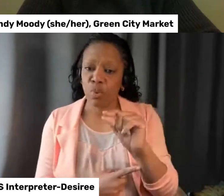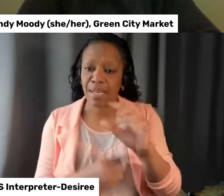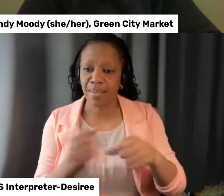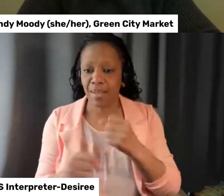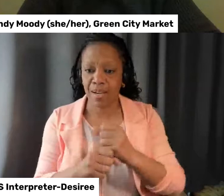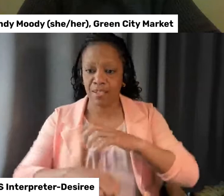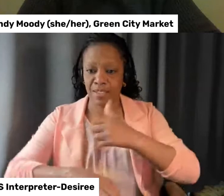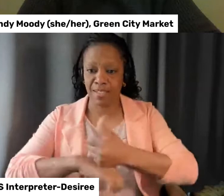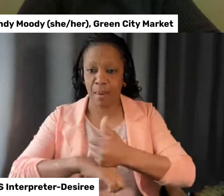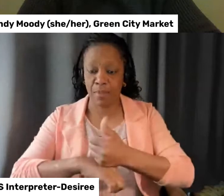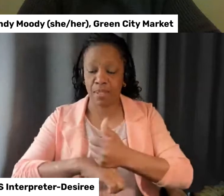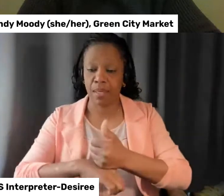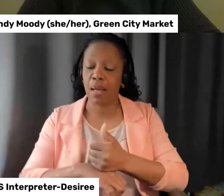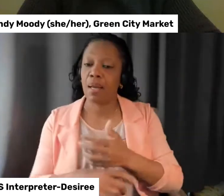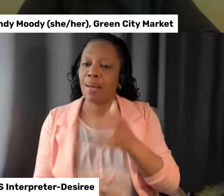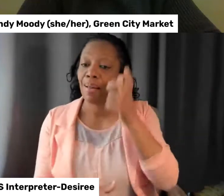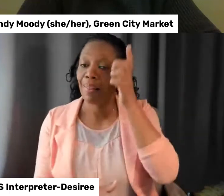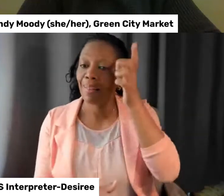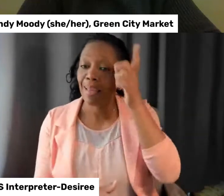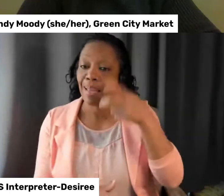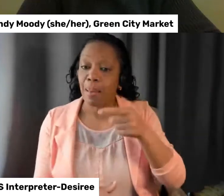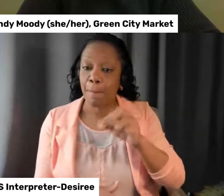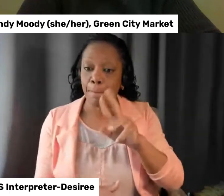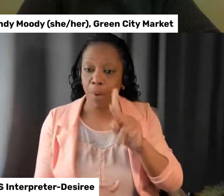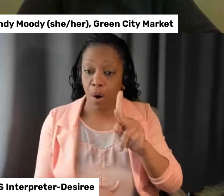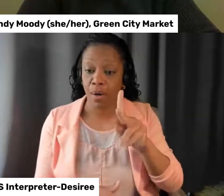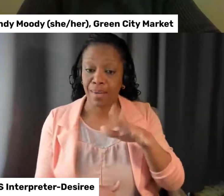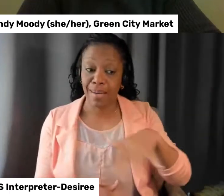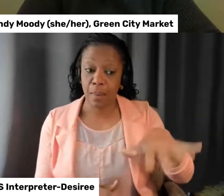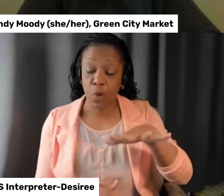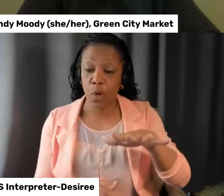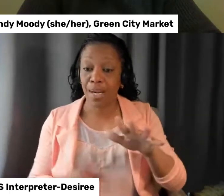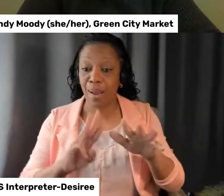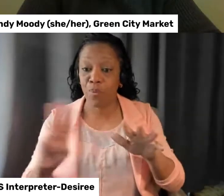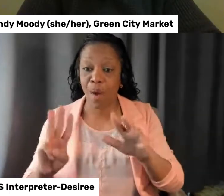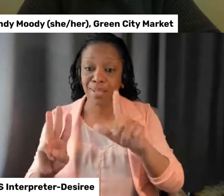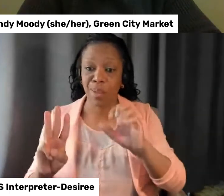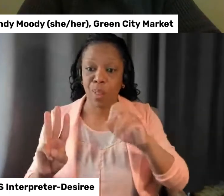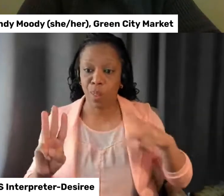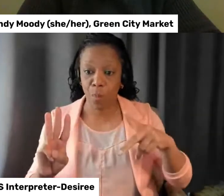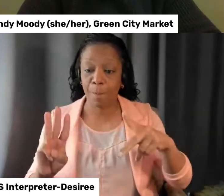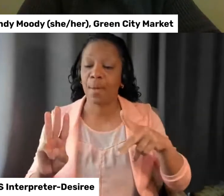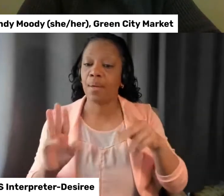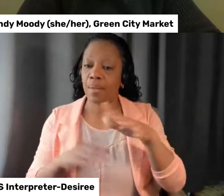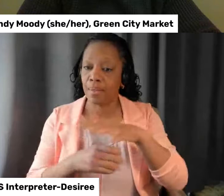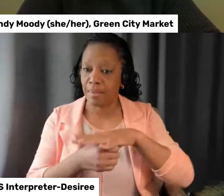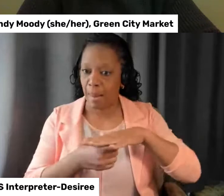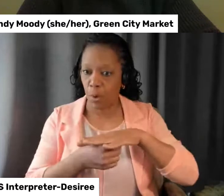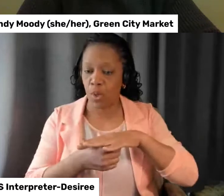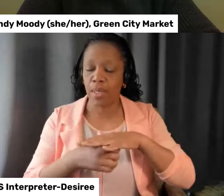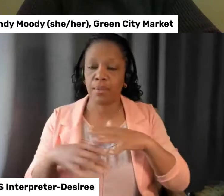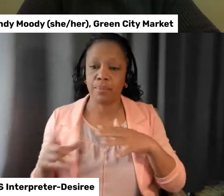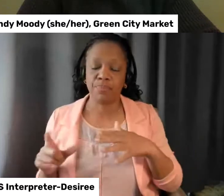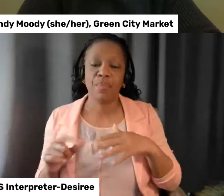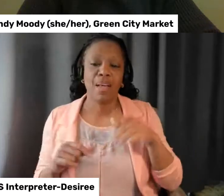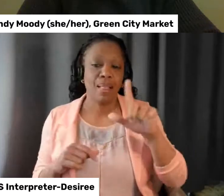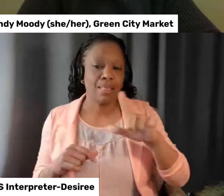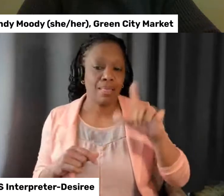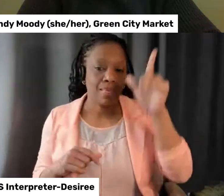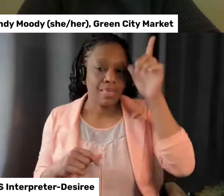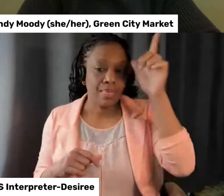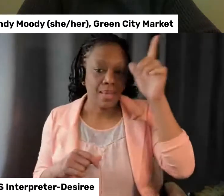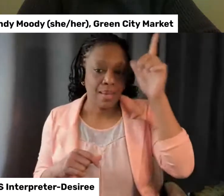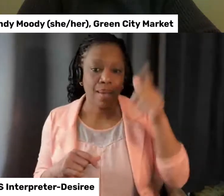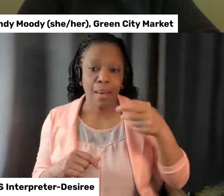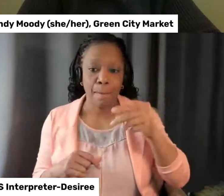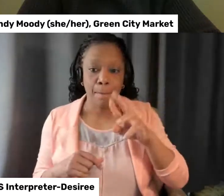the Lincoln Park neighborhood and the West Loop neighborhood. Lincoln Park is one of our most well-known markets, and we attract anywhere